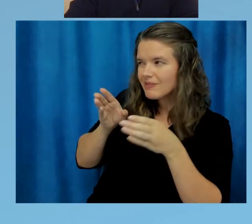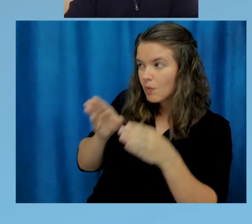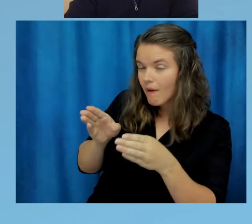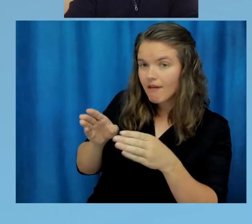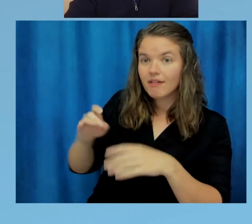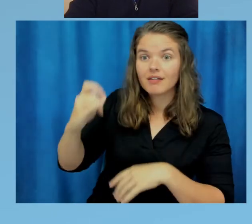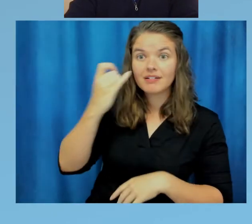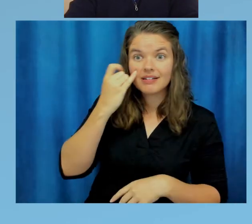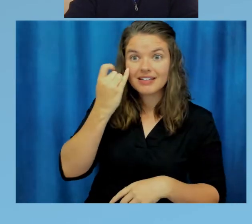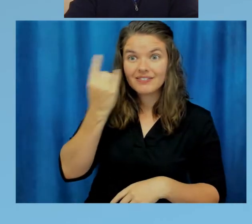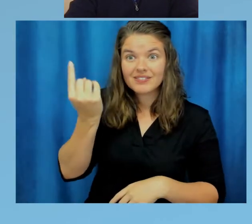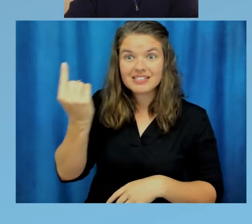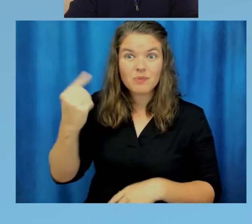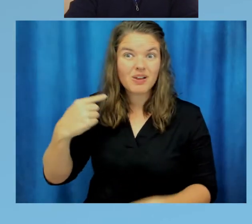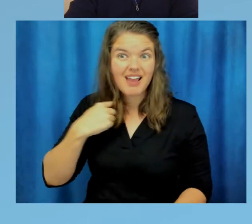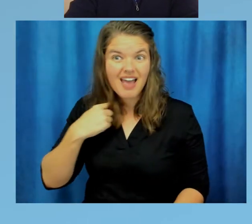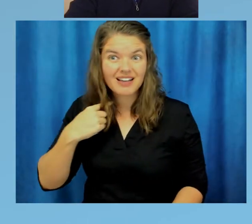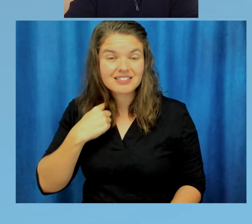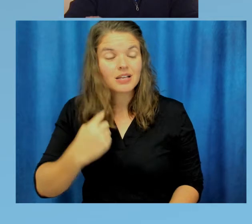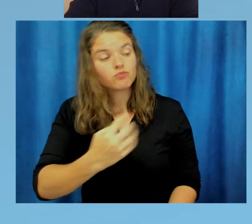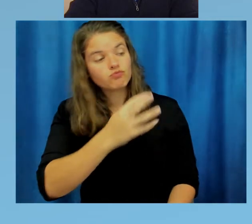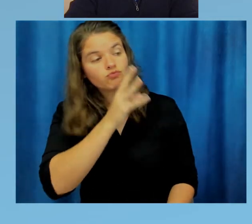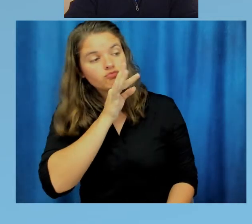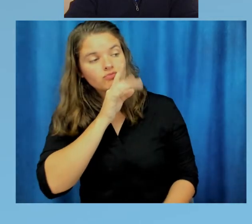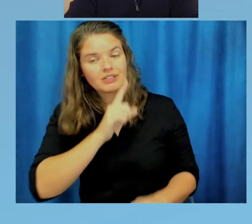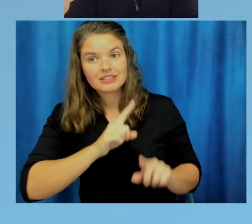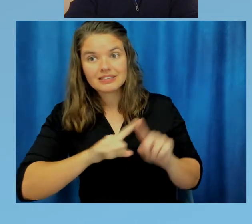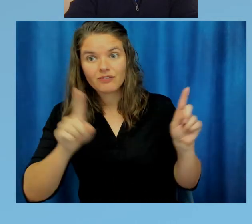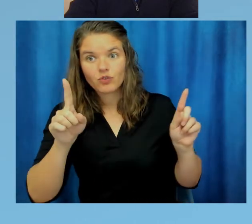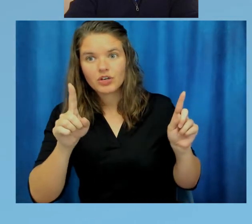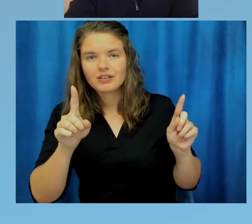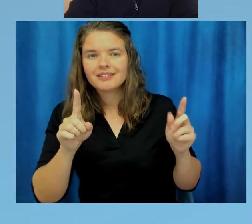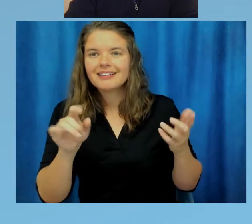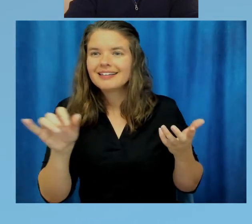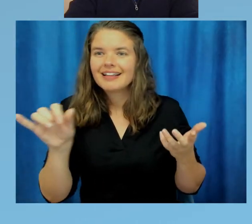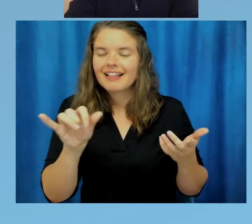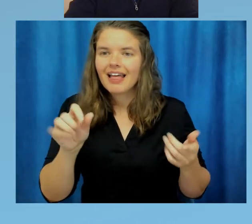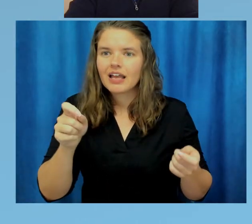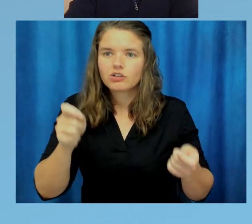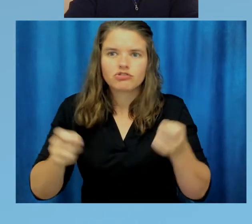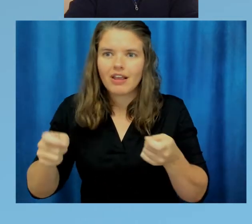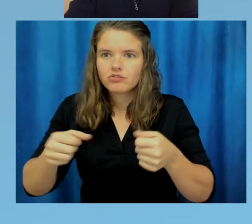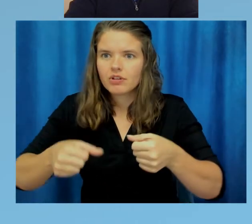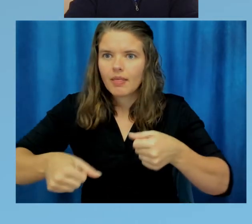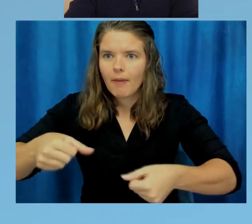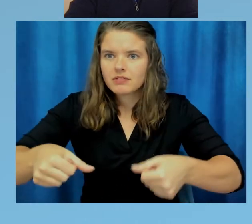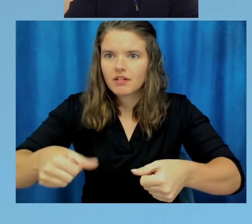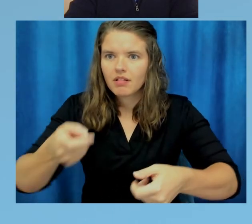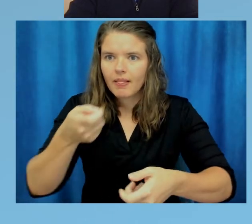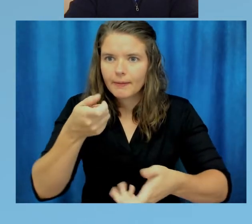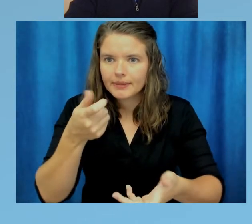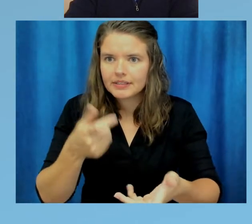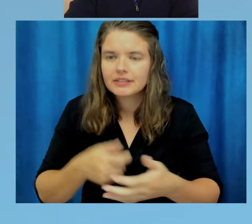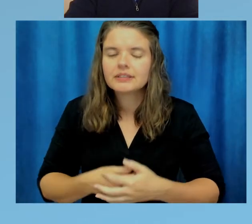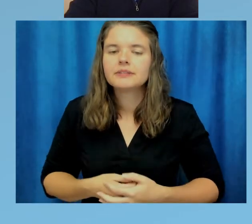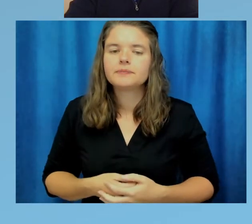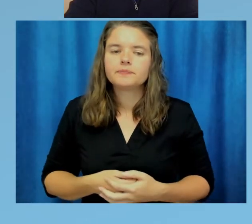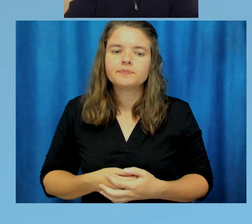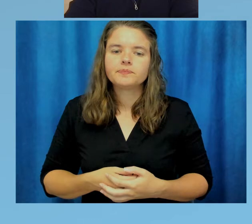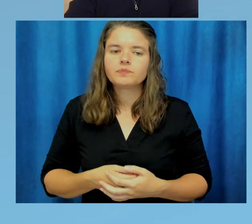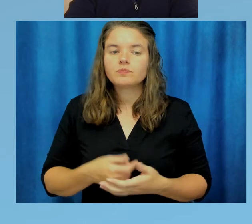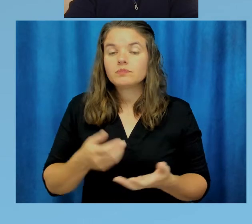way, and when you have somebody that has an accent that's different, that's like changing up the puzzle a little